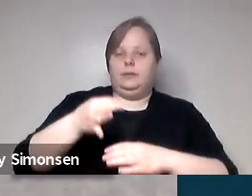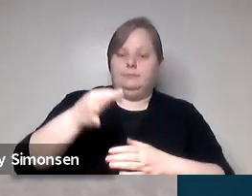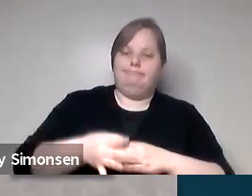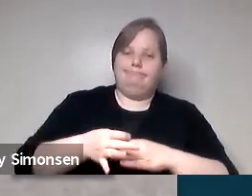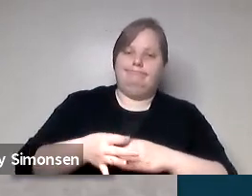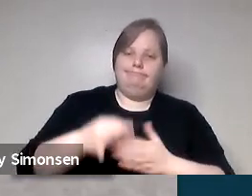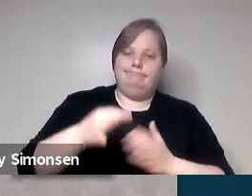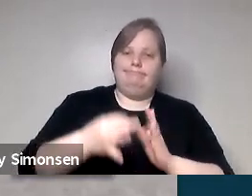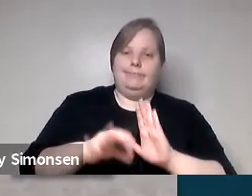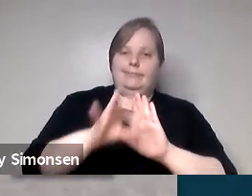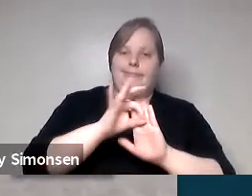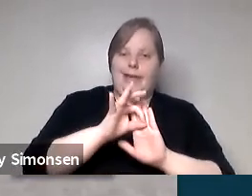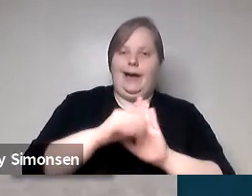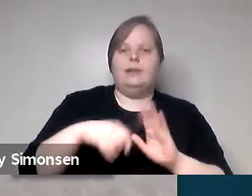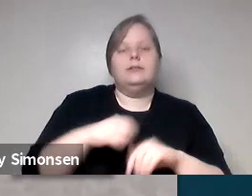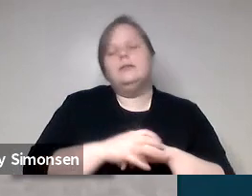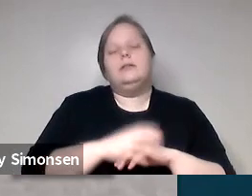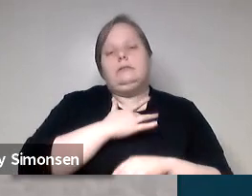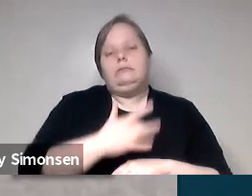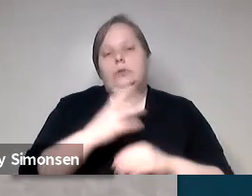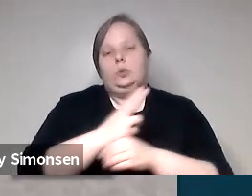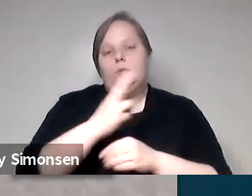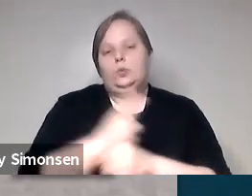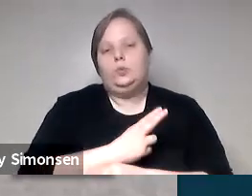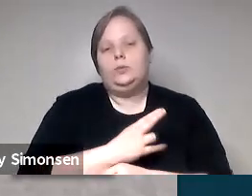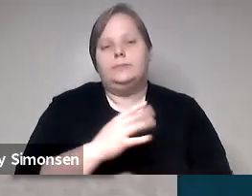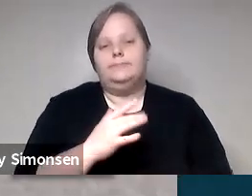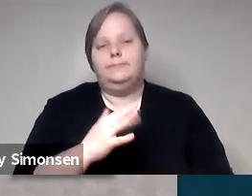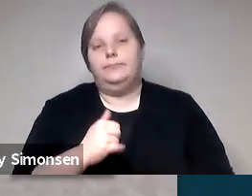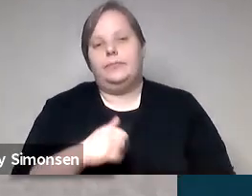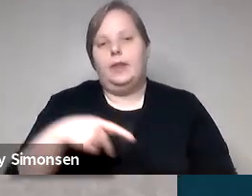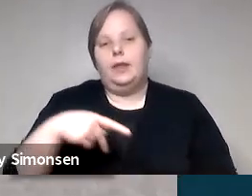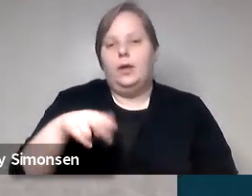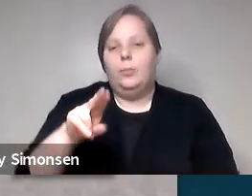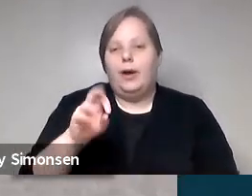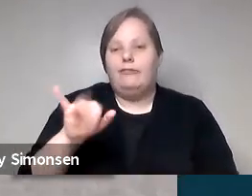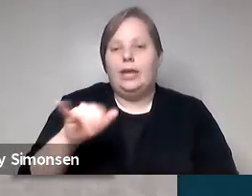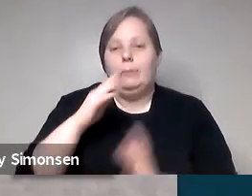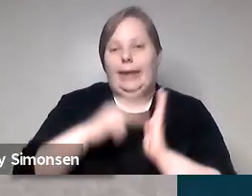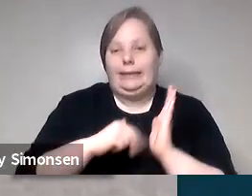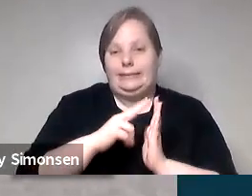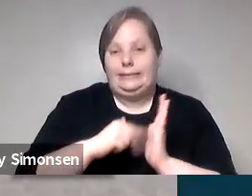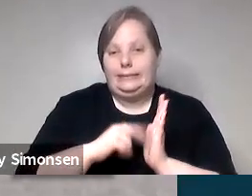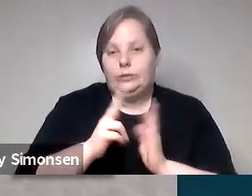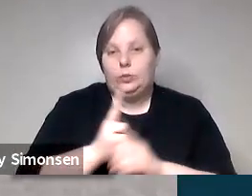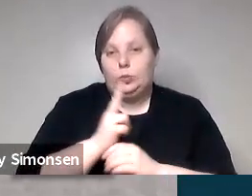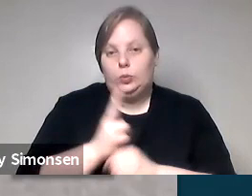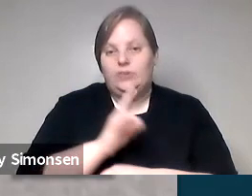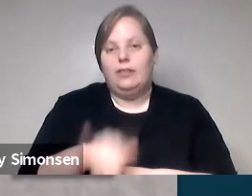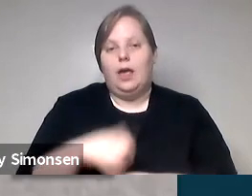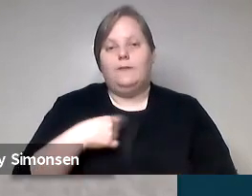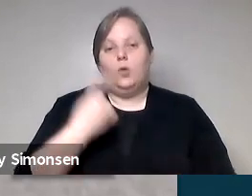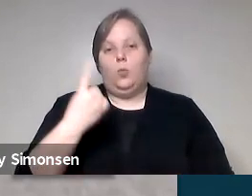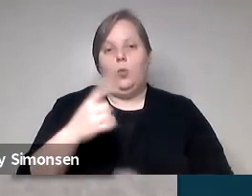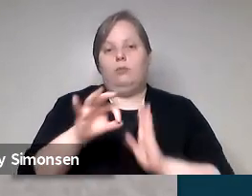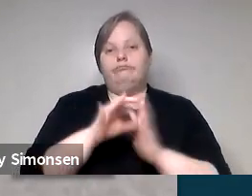a dot that I used a puffy paint with. And I put 1 for the